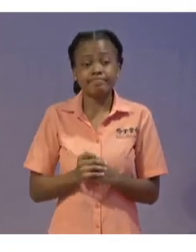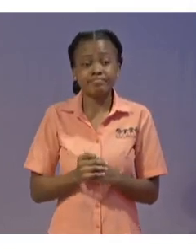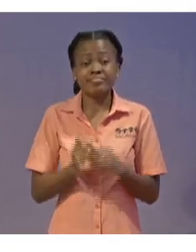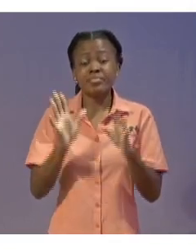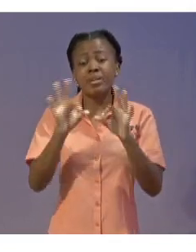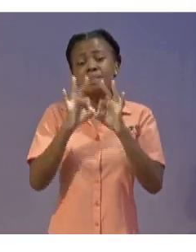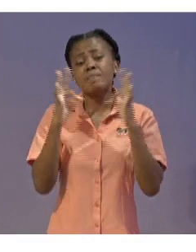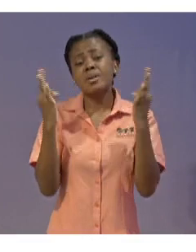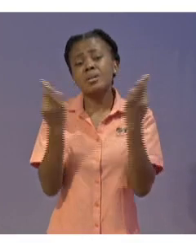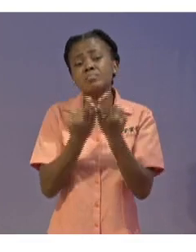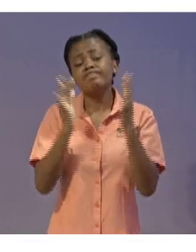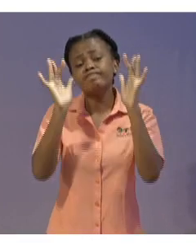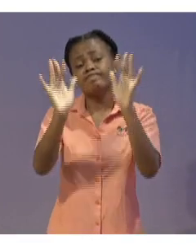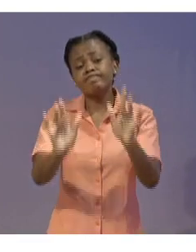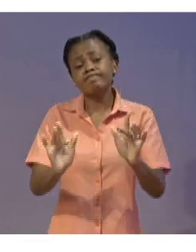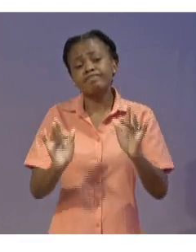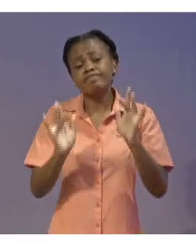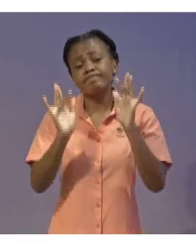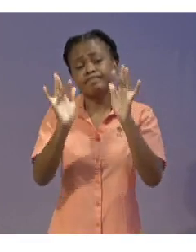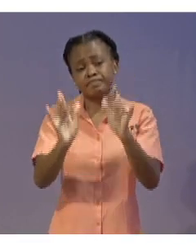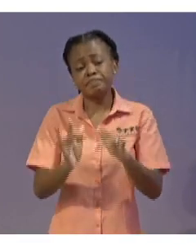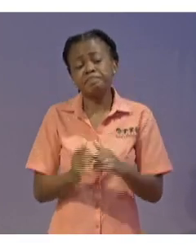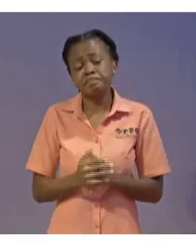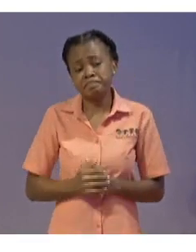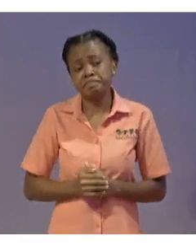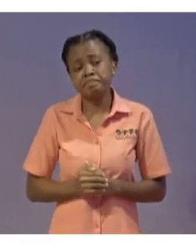lost loved ones during the entire pandemic.